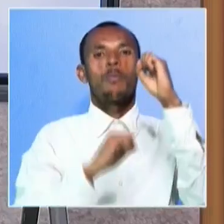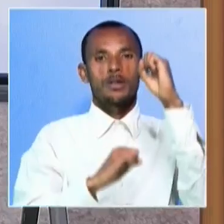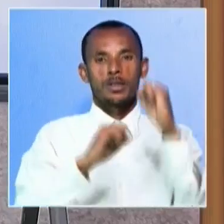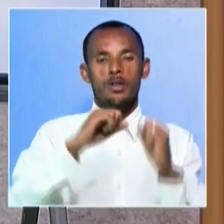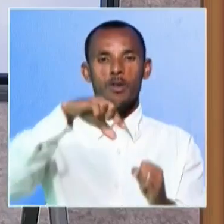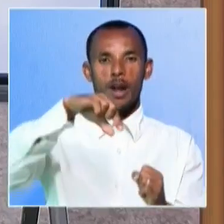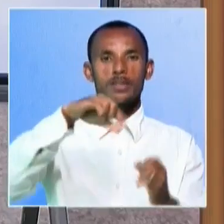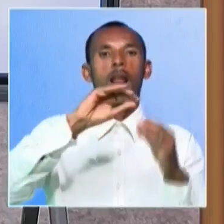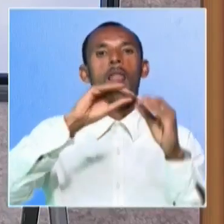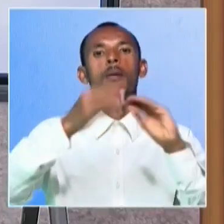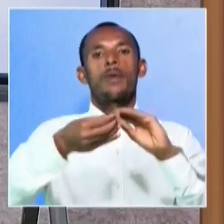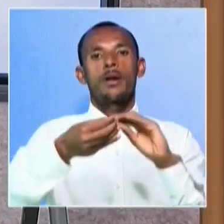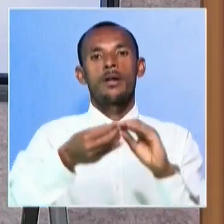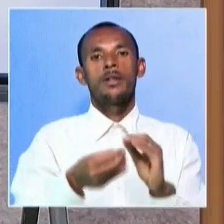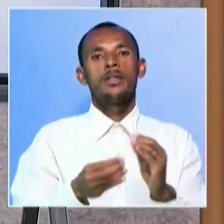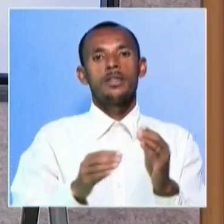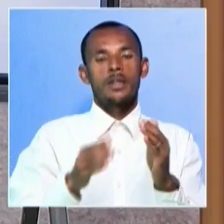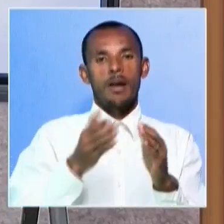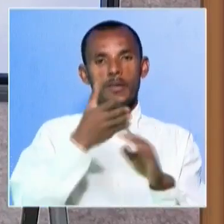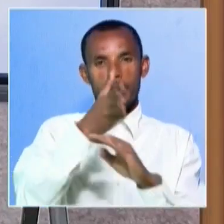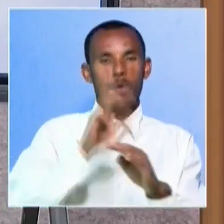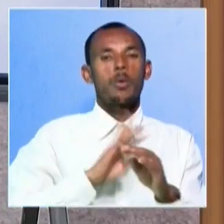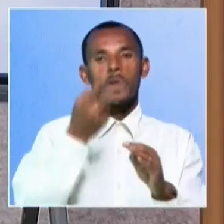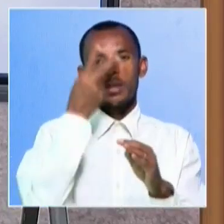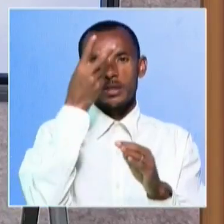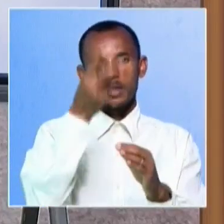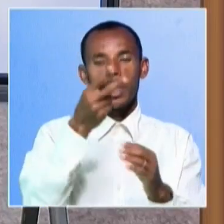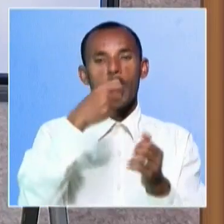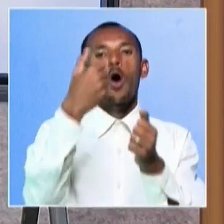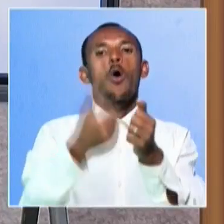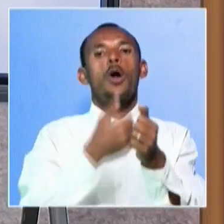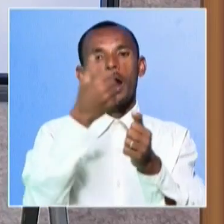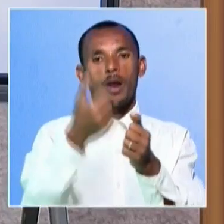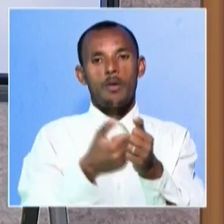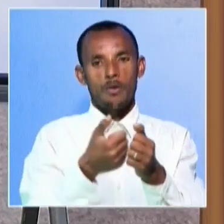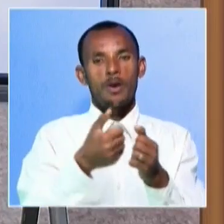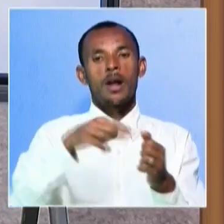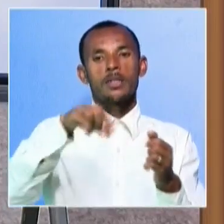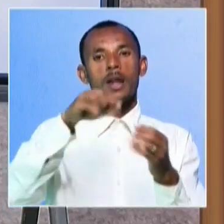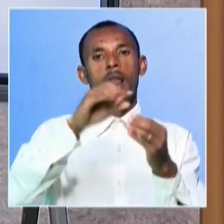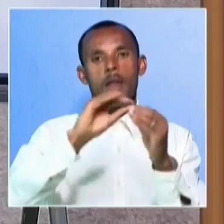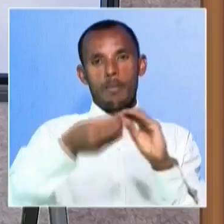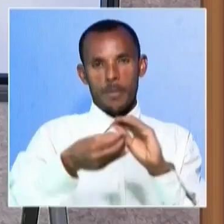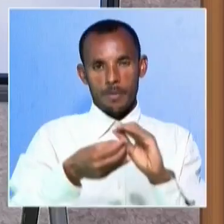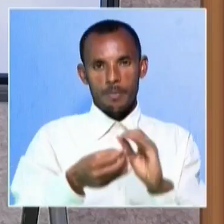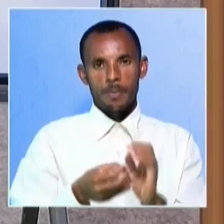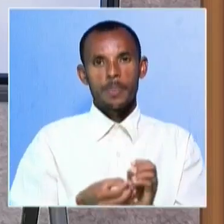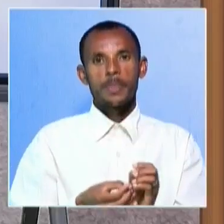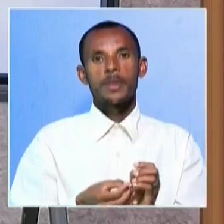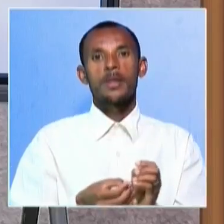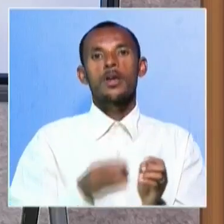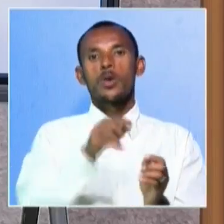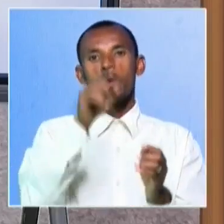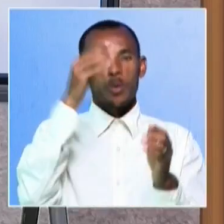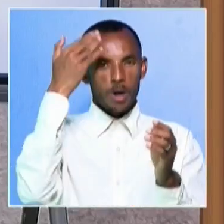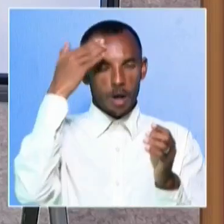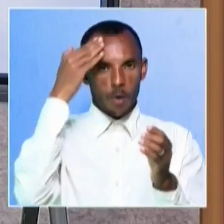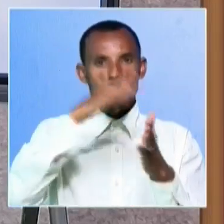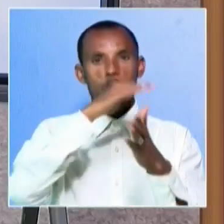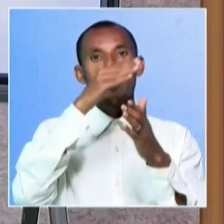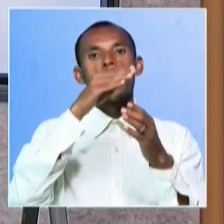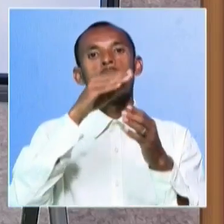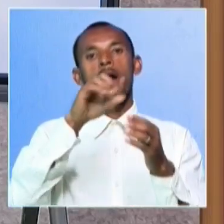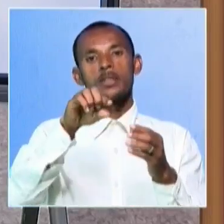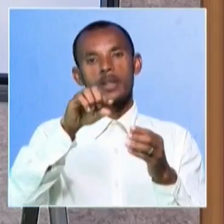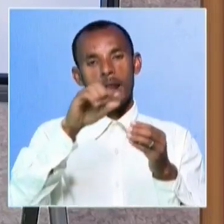rational numbers. Then after we will see ordering of rational numbers, okay? So as you all know, rational numbers can